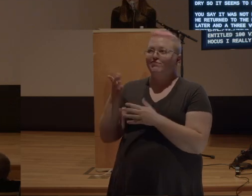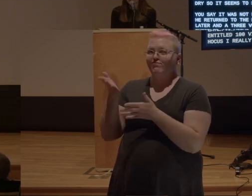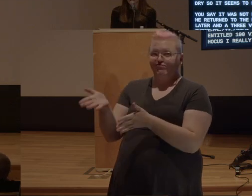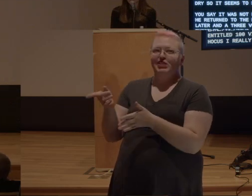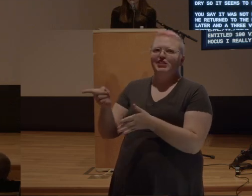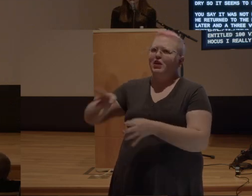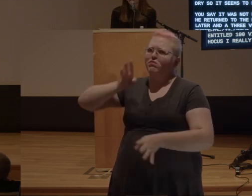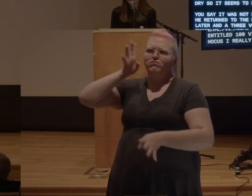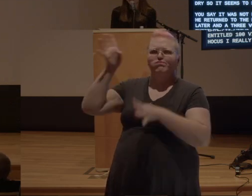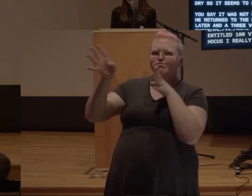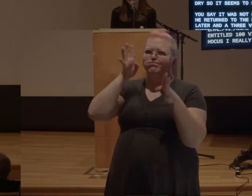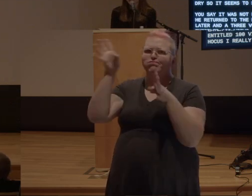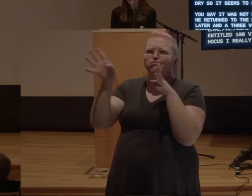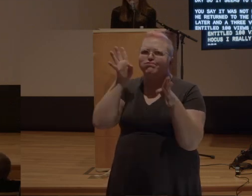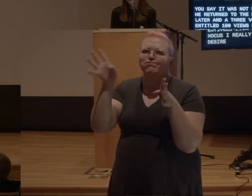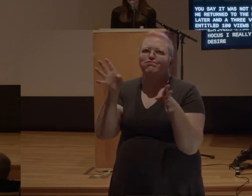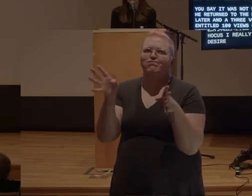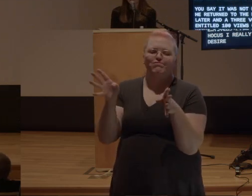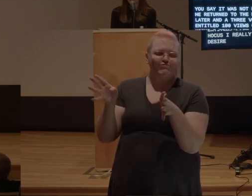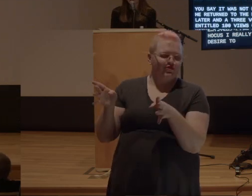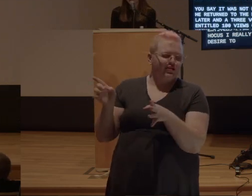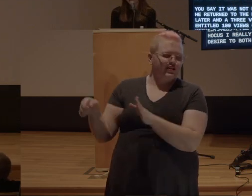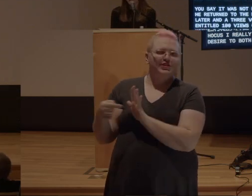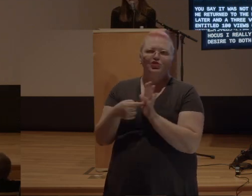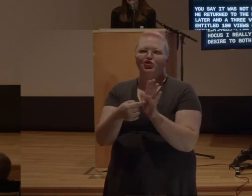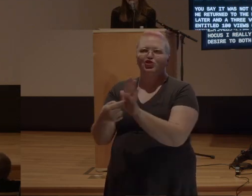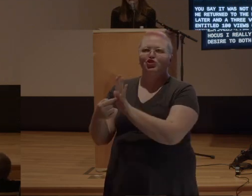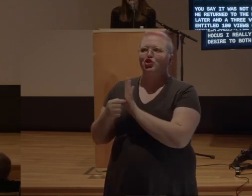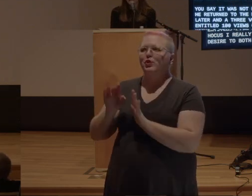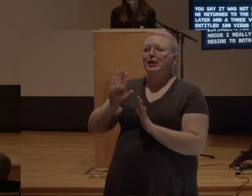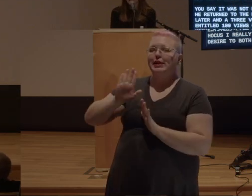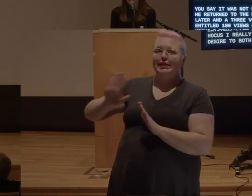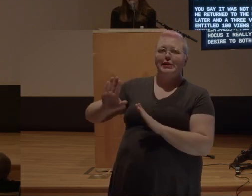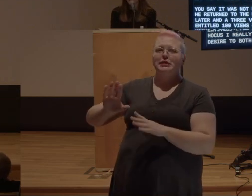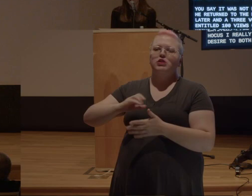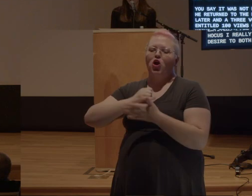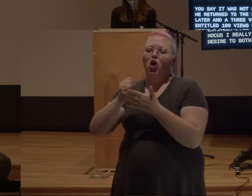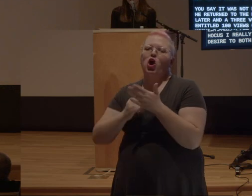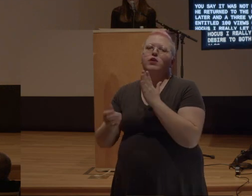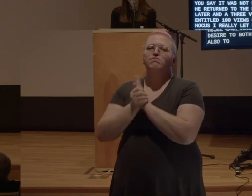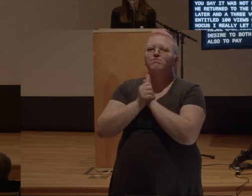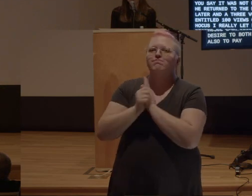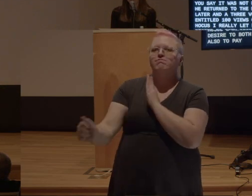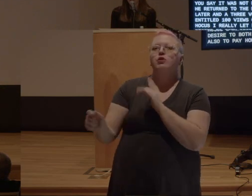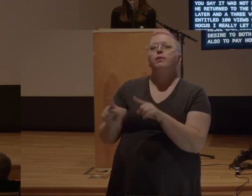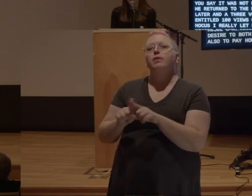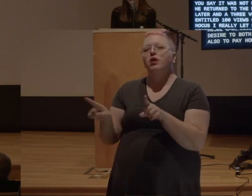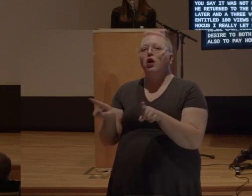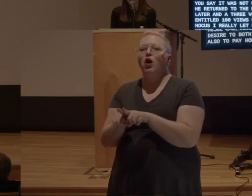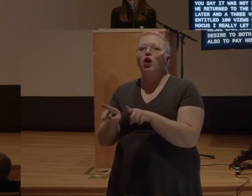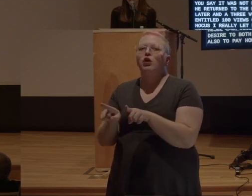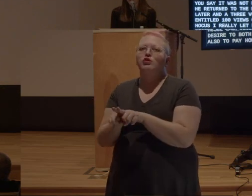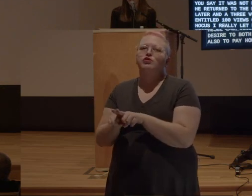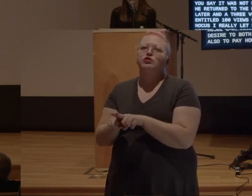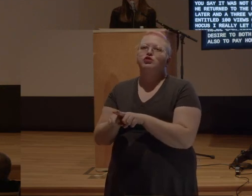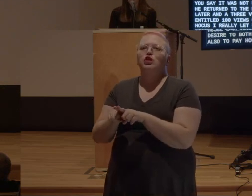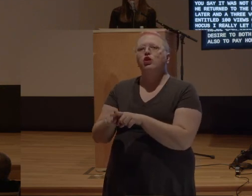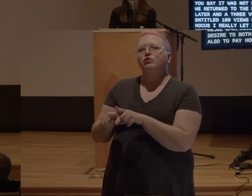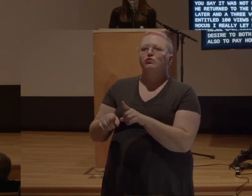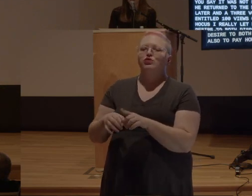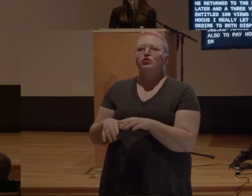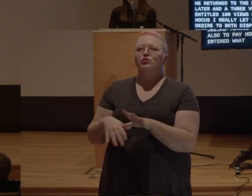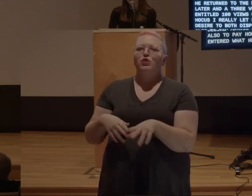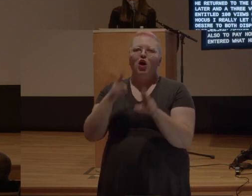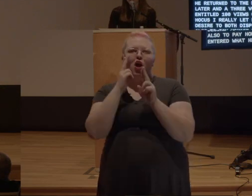loose, out of a desire to both display his artistic prowess and also to pay homage to an immortal mountain as he entered what